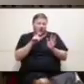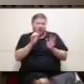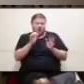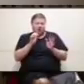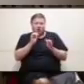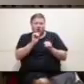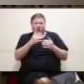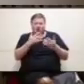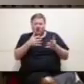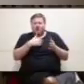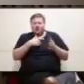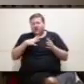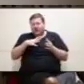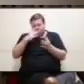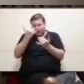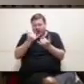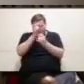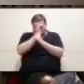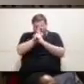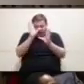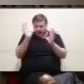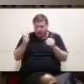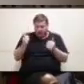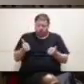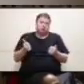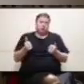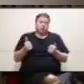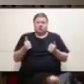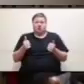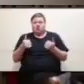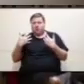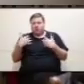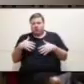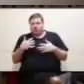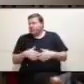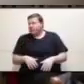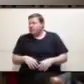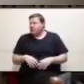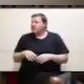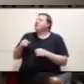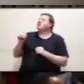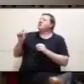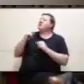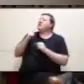now. Okay. Sure. Sorry?